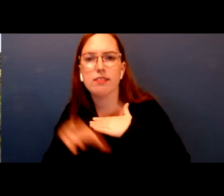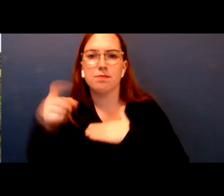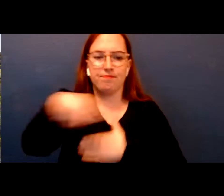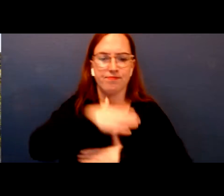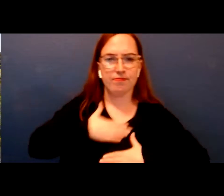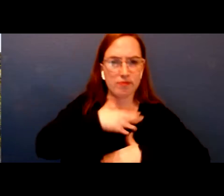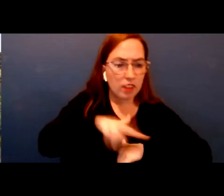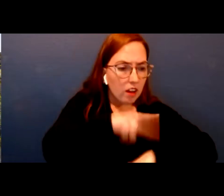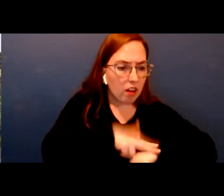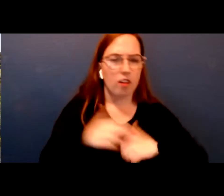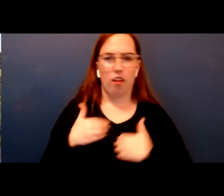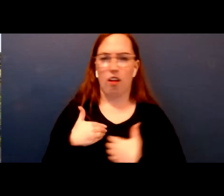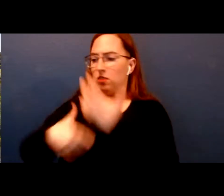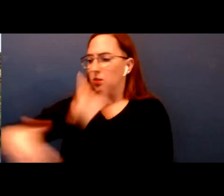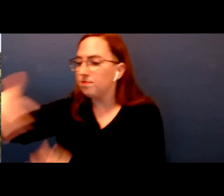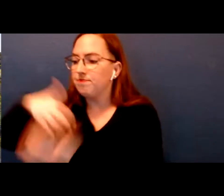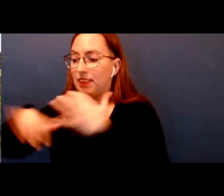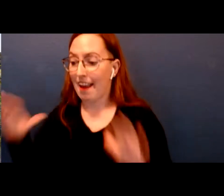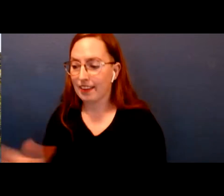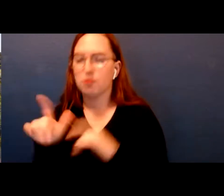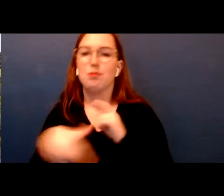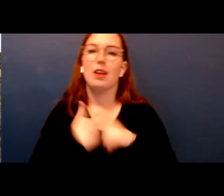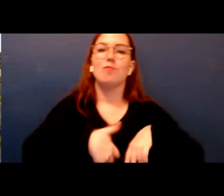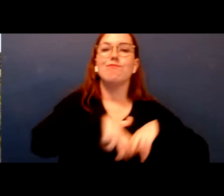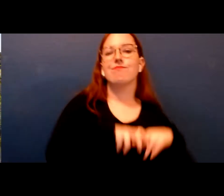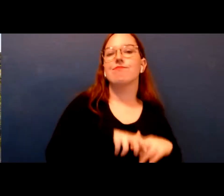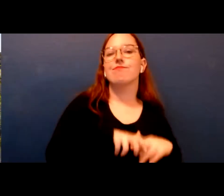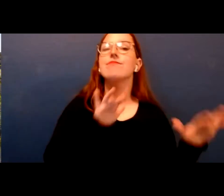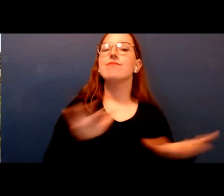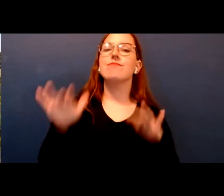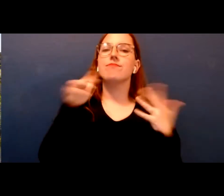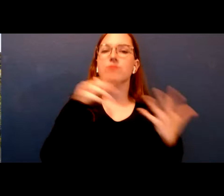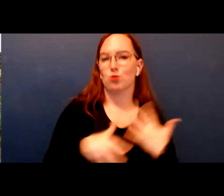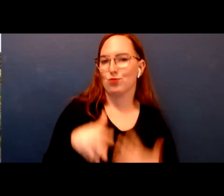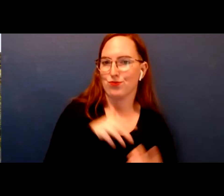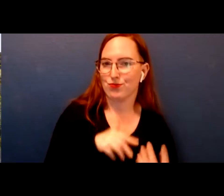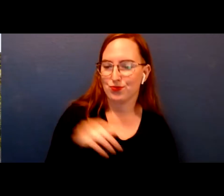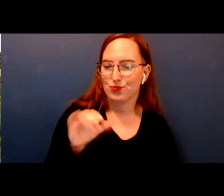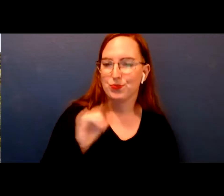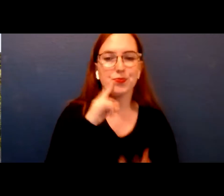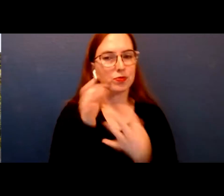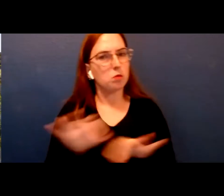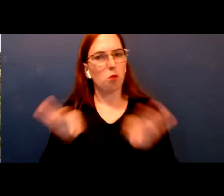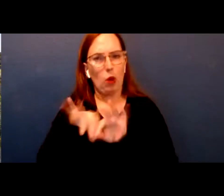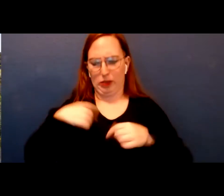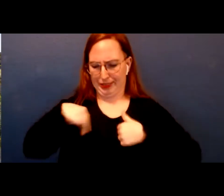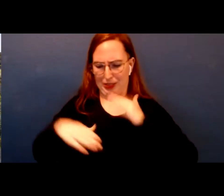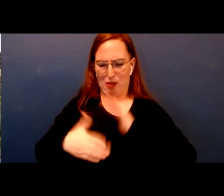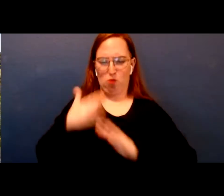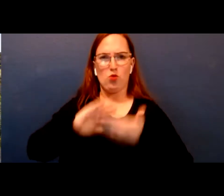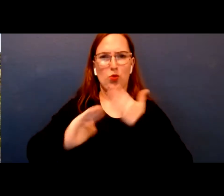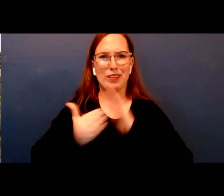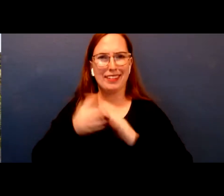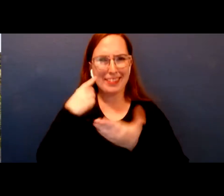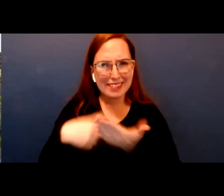and passive recreation. And so that is the goal of this vision plan and this discussion, is to figure out as a community, where can we come to consensus on